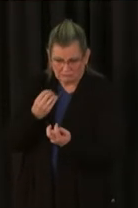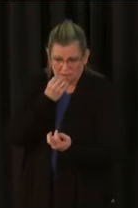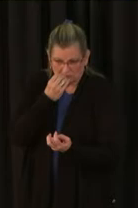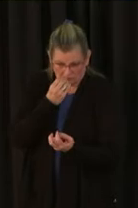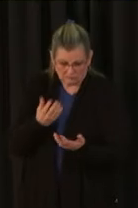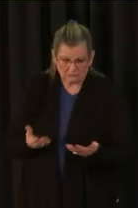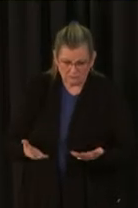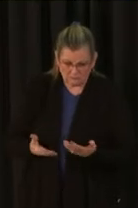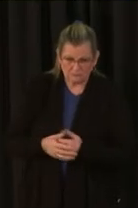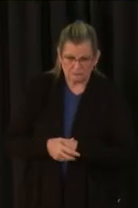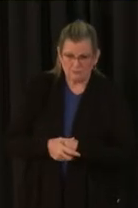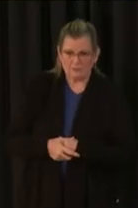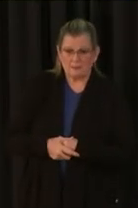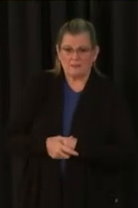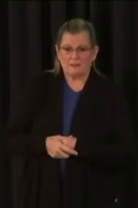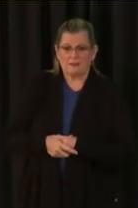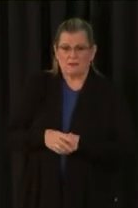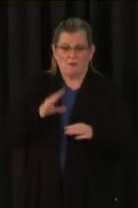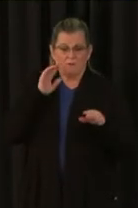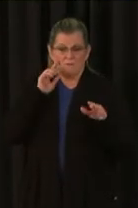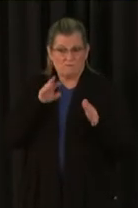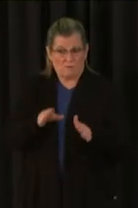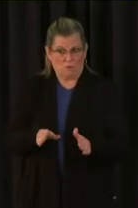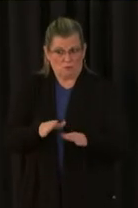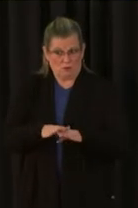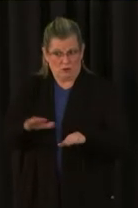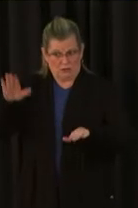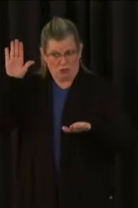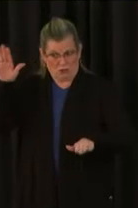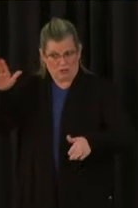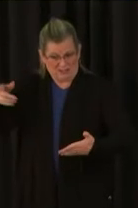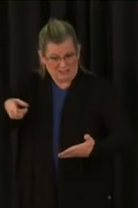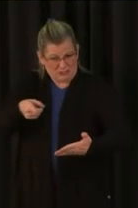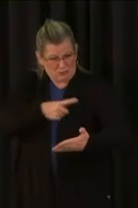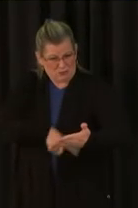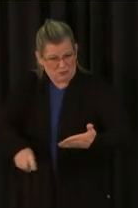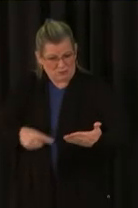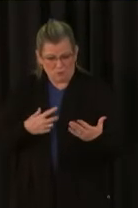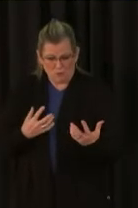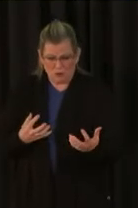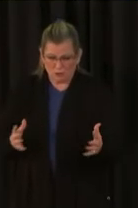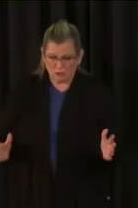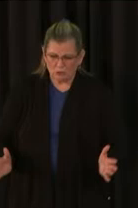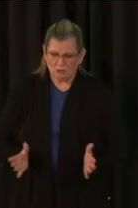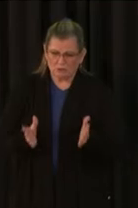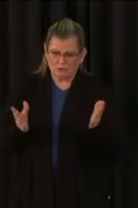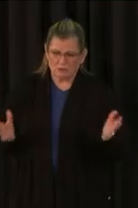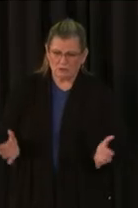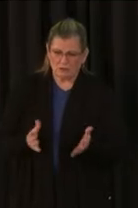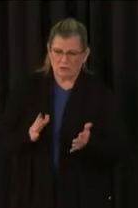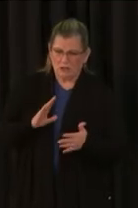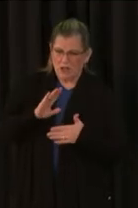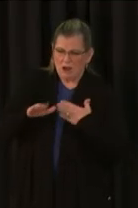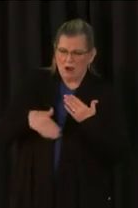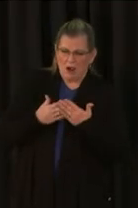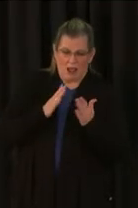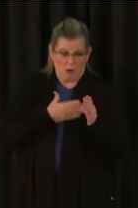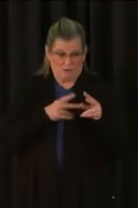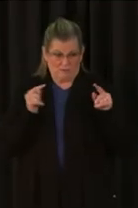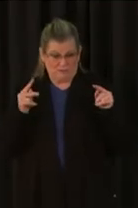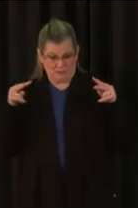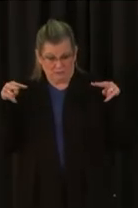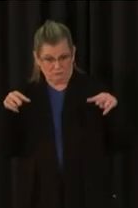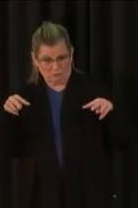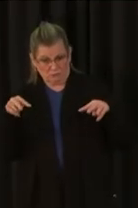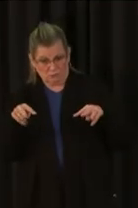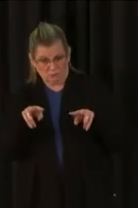Speaking of inauguration next week, I would like to encourage all of our viewers to